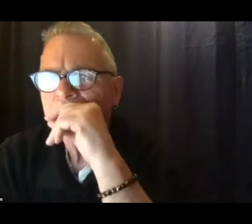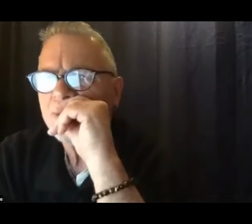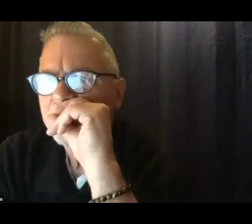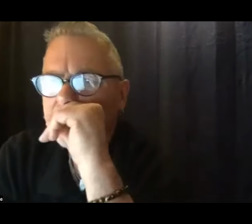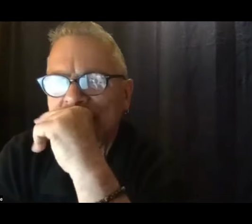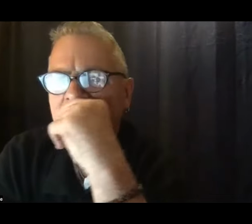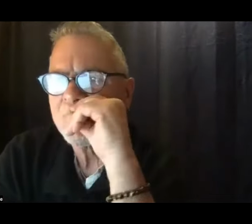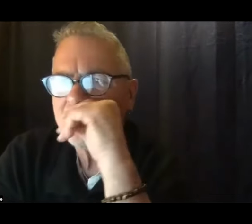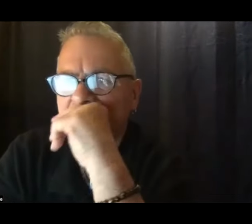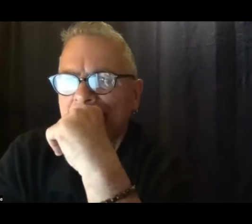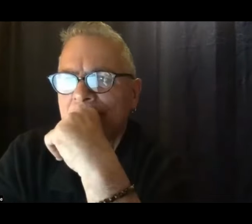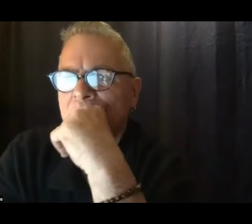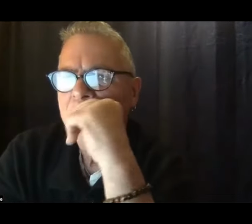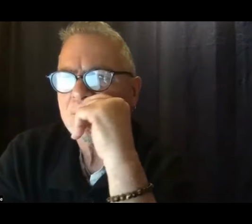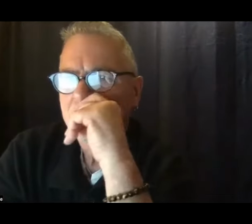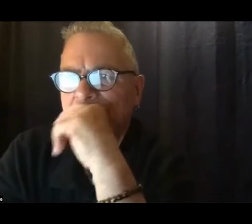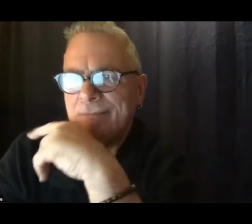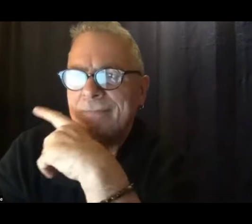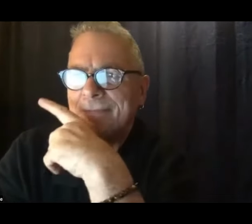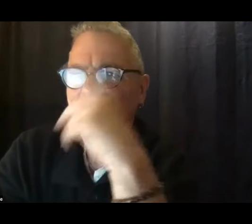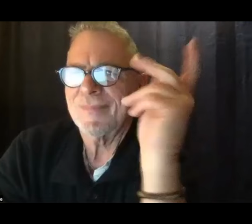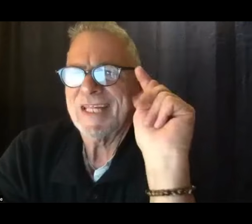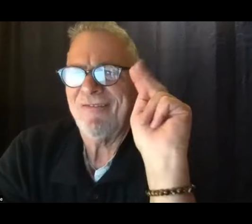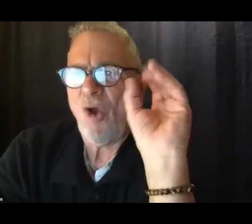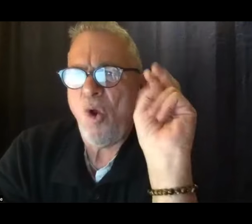What was the context that was provided there?